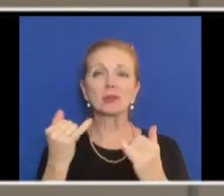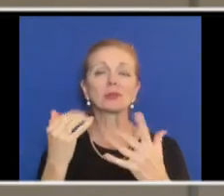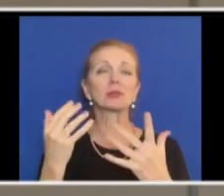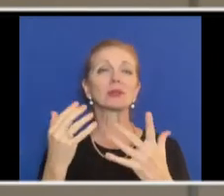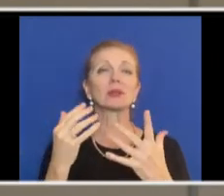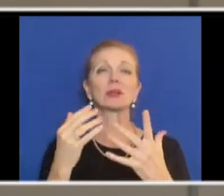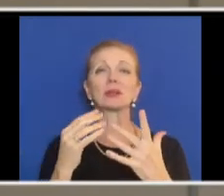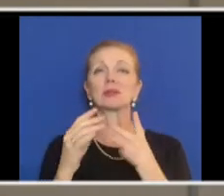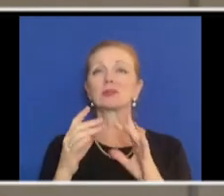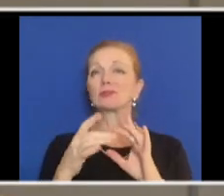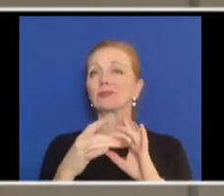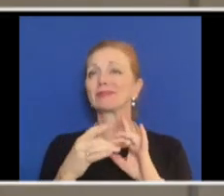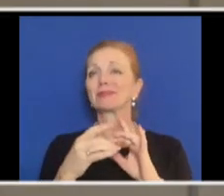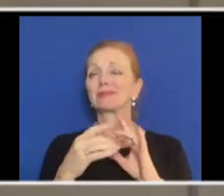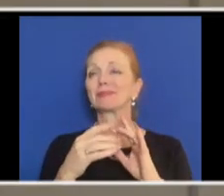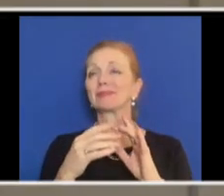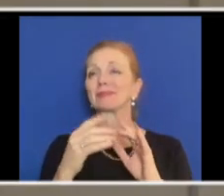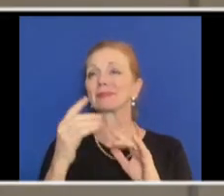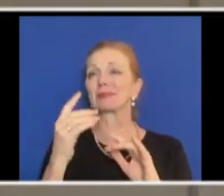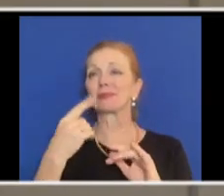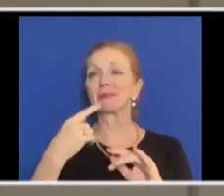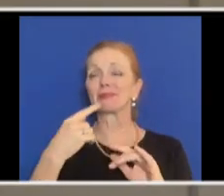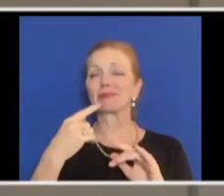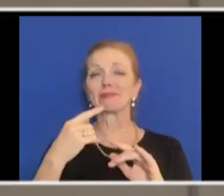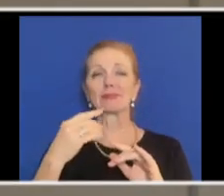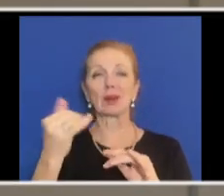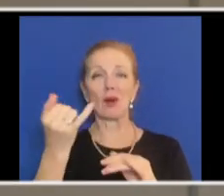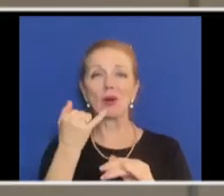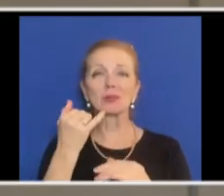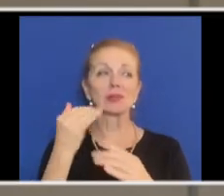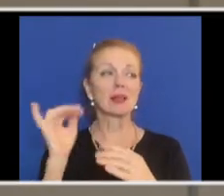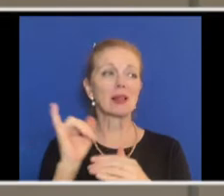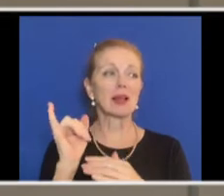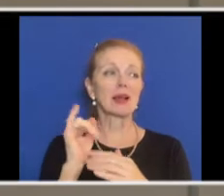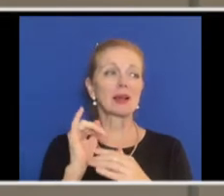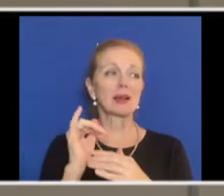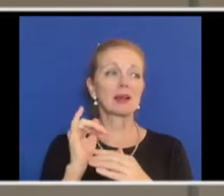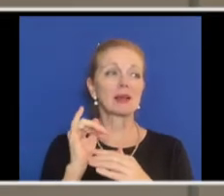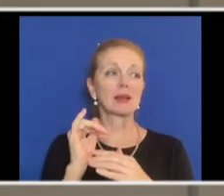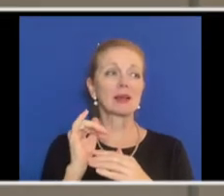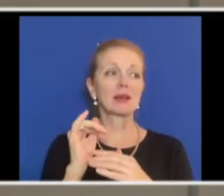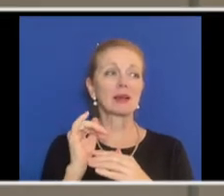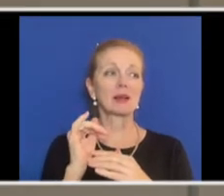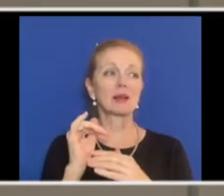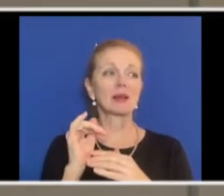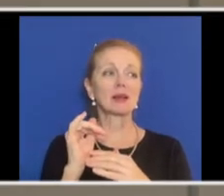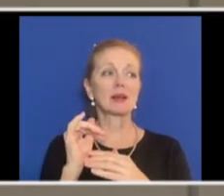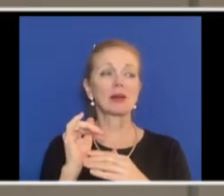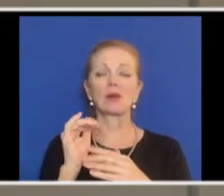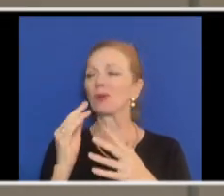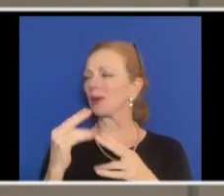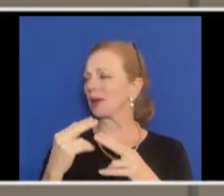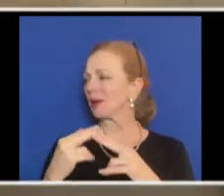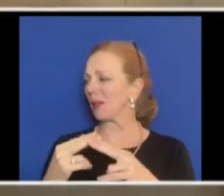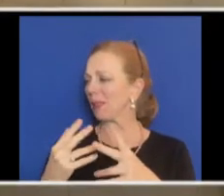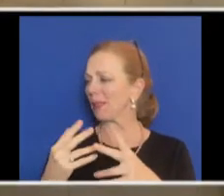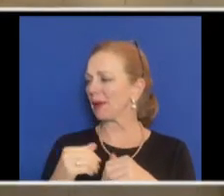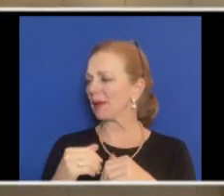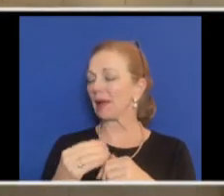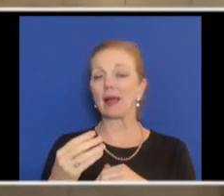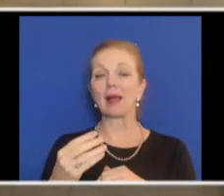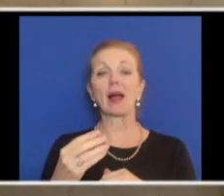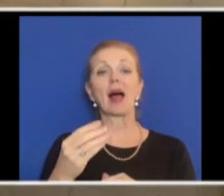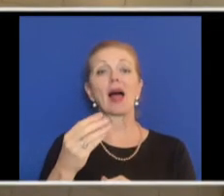regarding say James what are we having to discuss right now the landfill